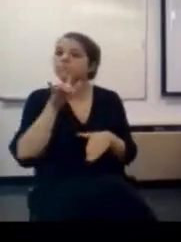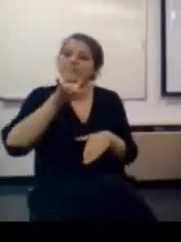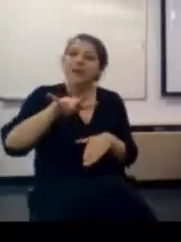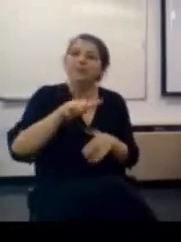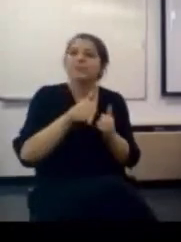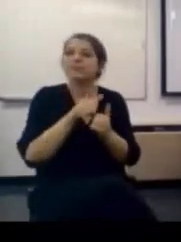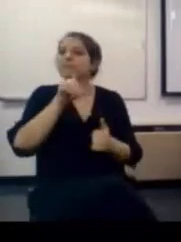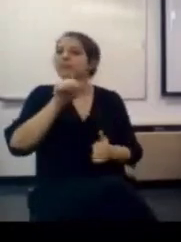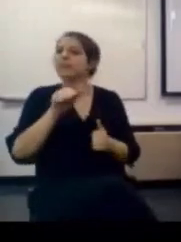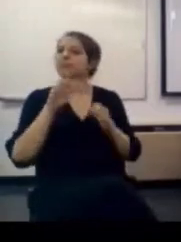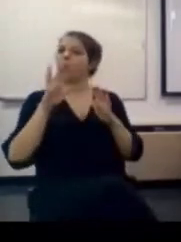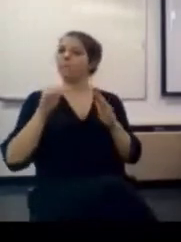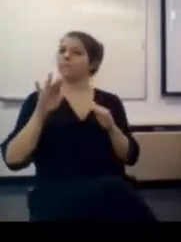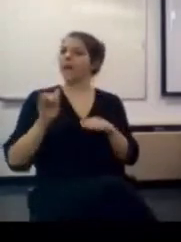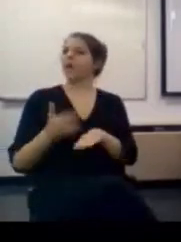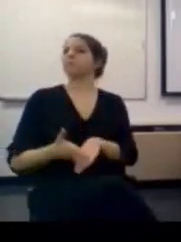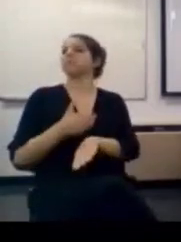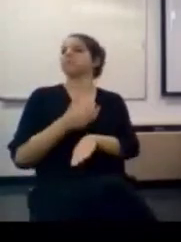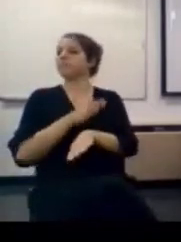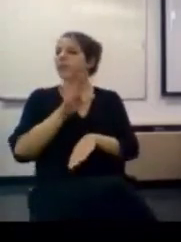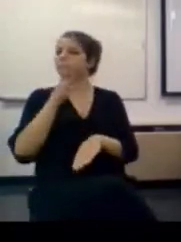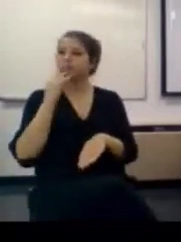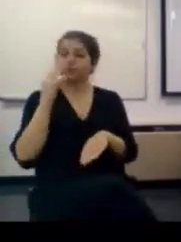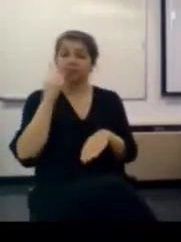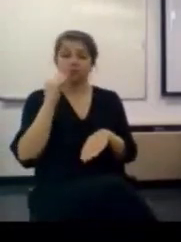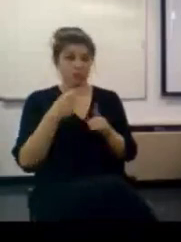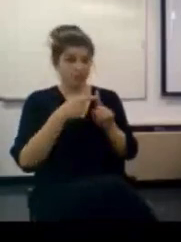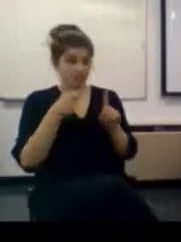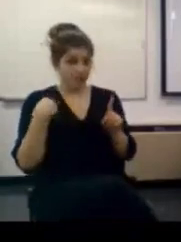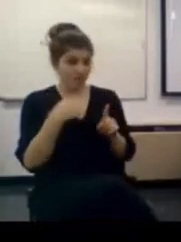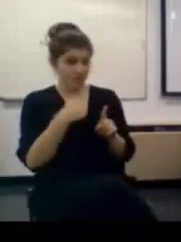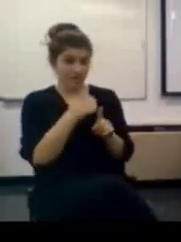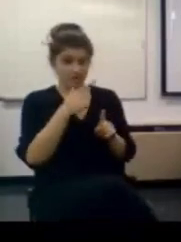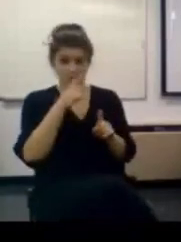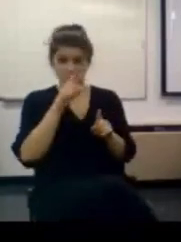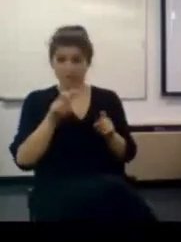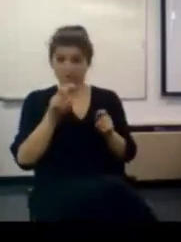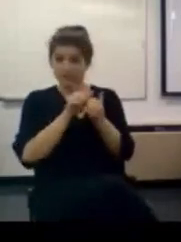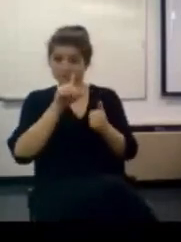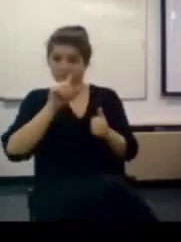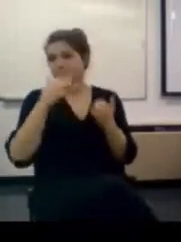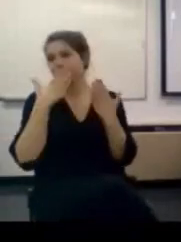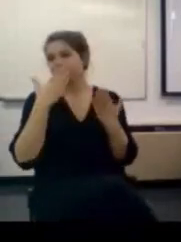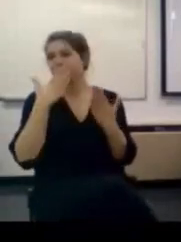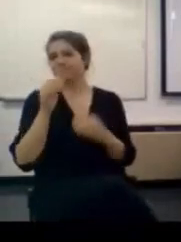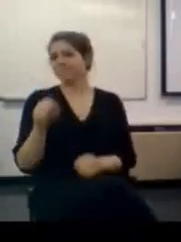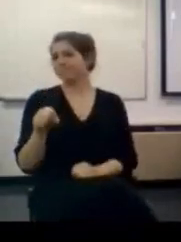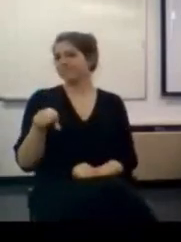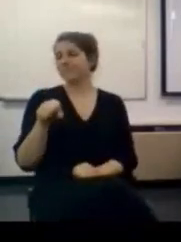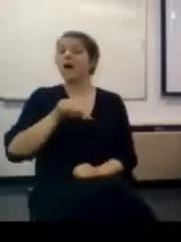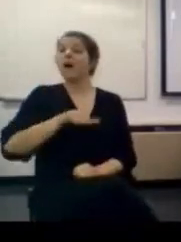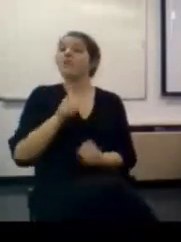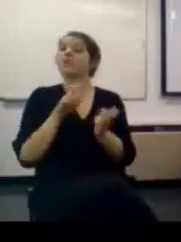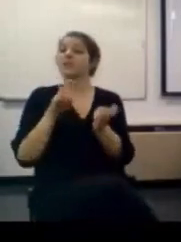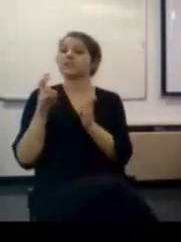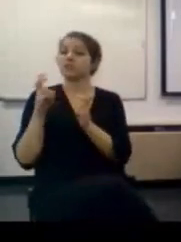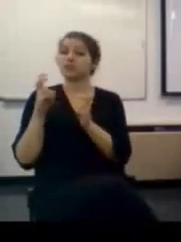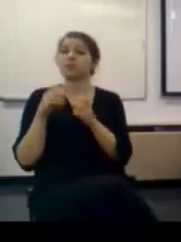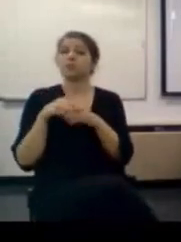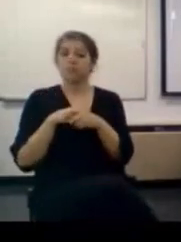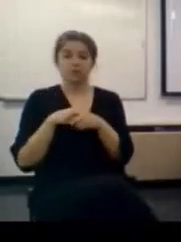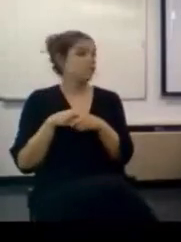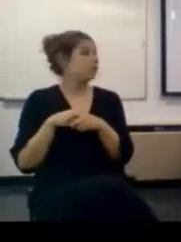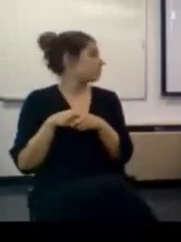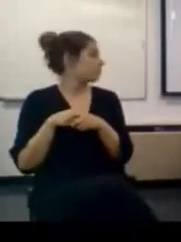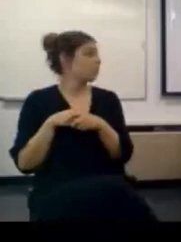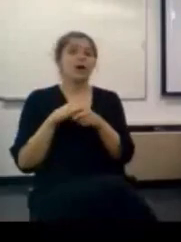so many travelers with disabilities. And so on behalf of all the travelers with disabilities, we thank you. Thank you, Norma. I appreciate that. And the